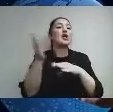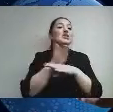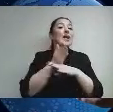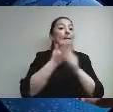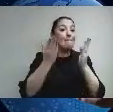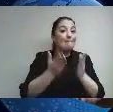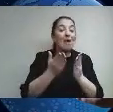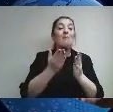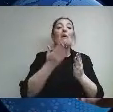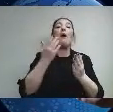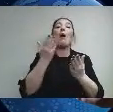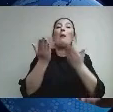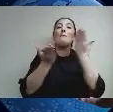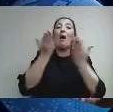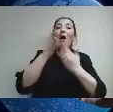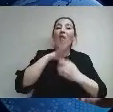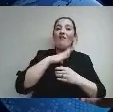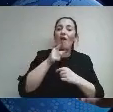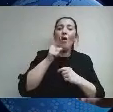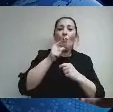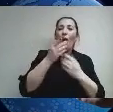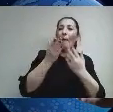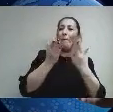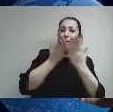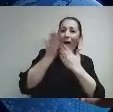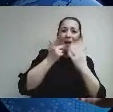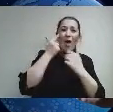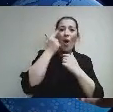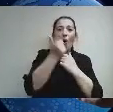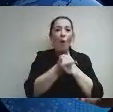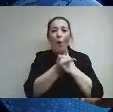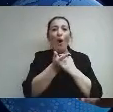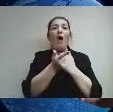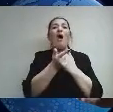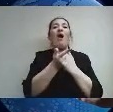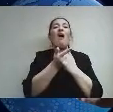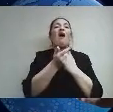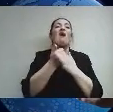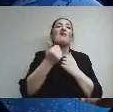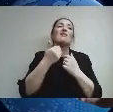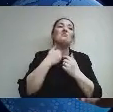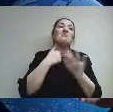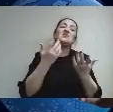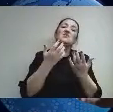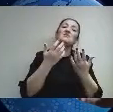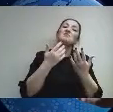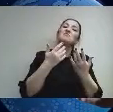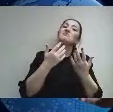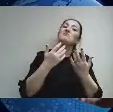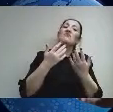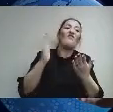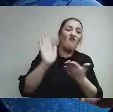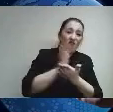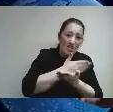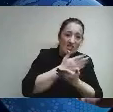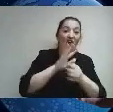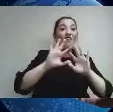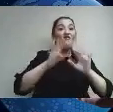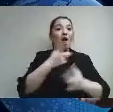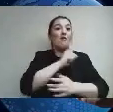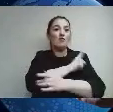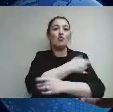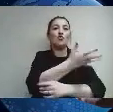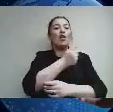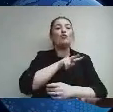And there are many excuses to give up. So we're going to either give up based on these excuses or keep